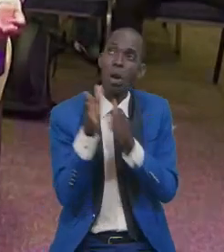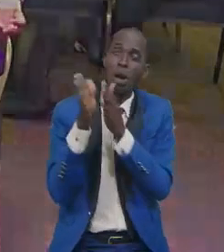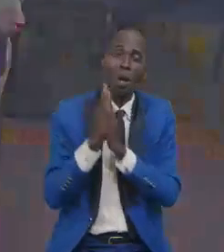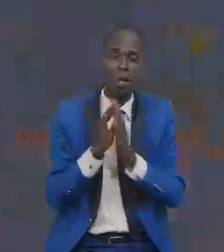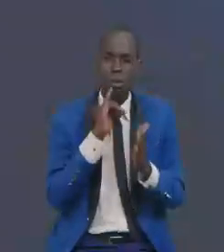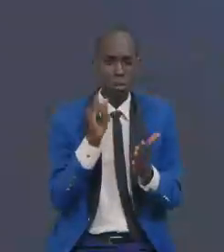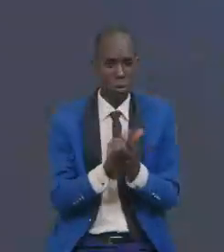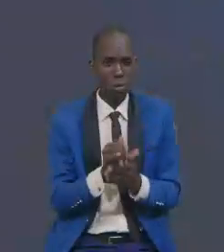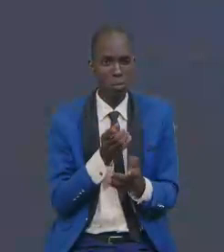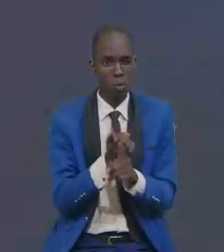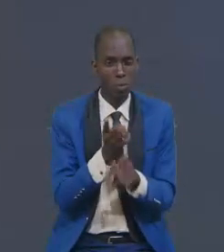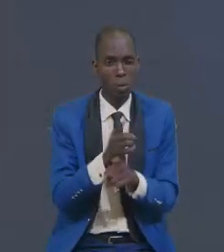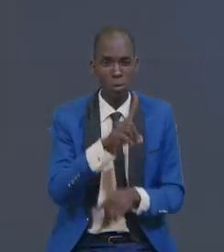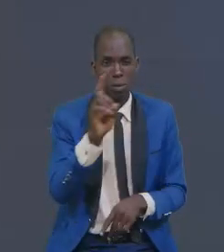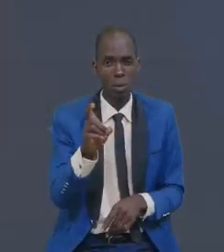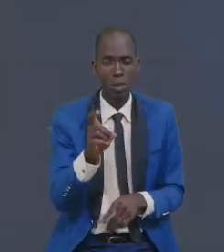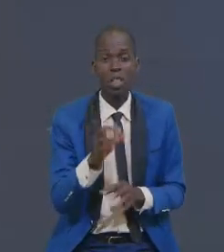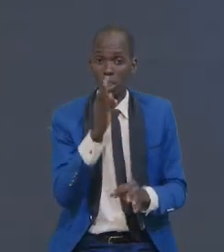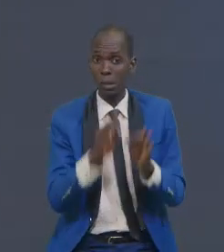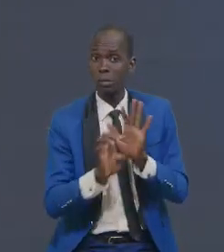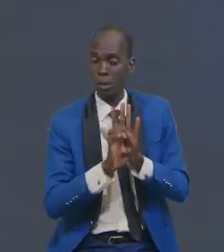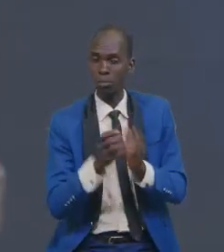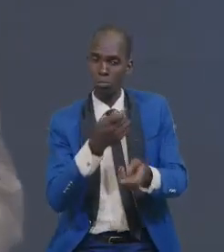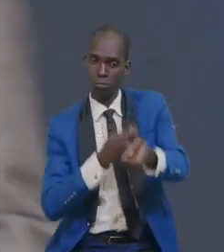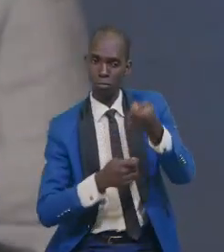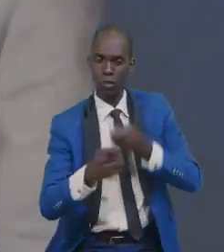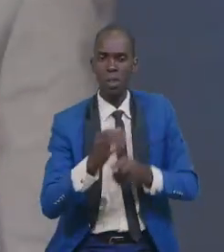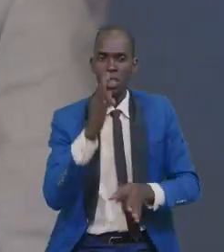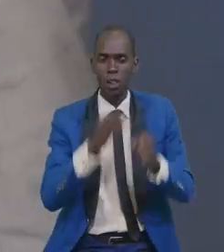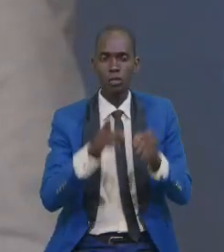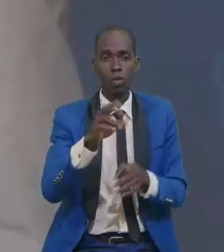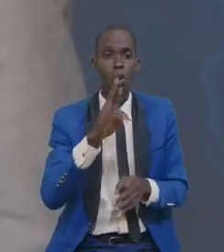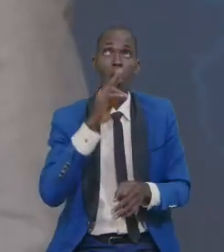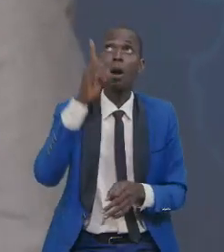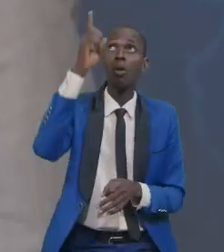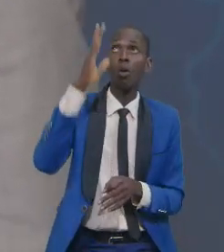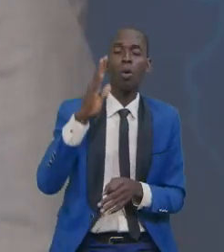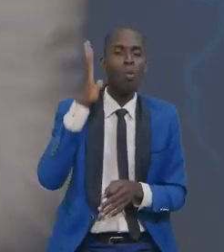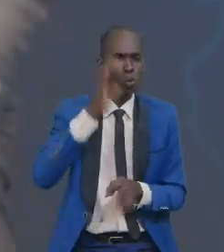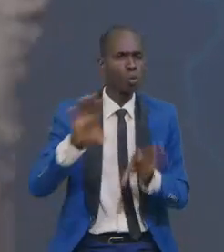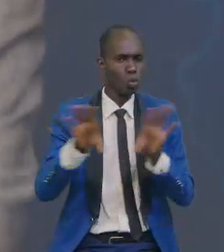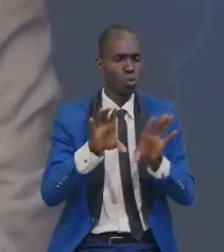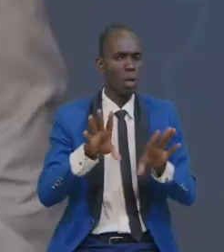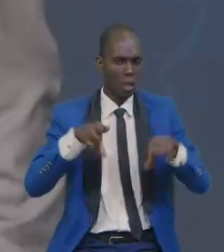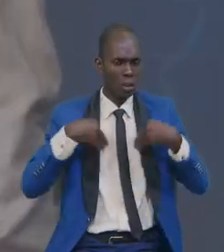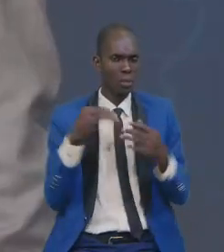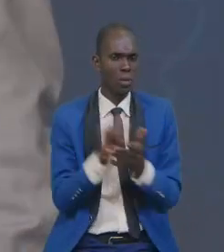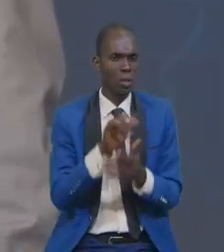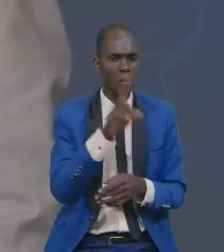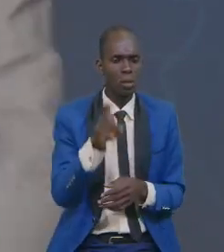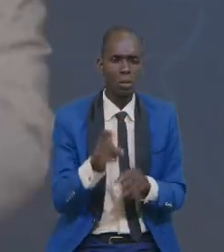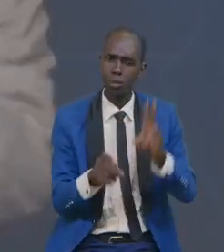fair? If you are God, will you appreciate that? Do unto him as you want him to